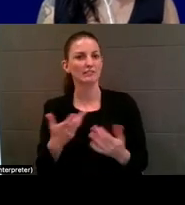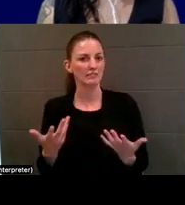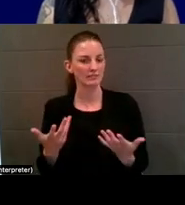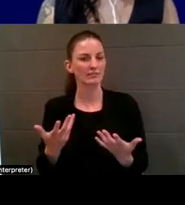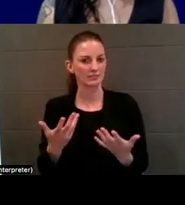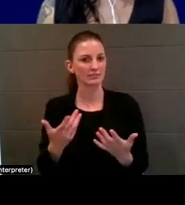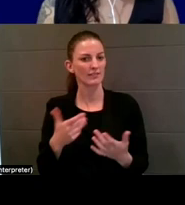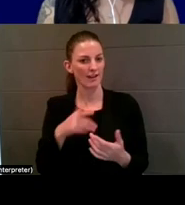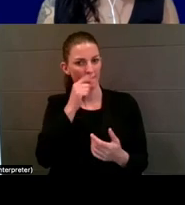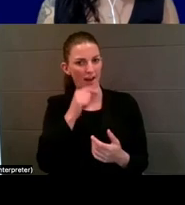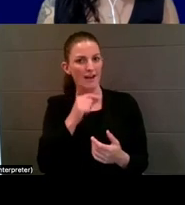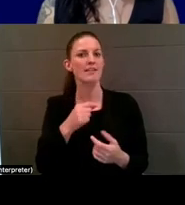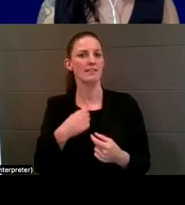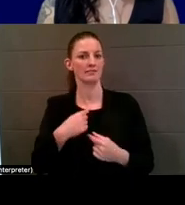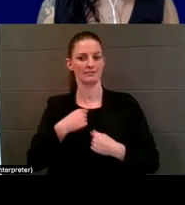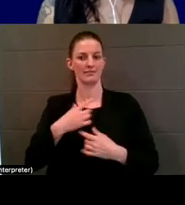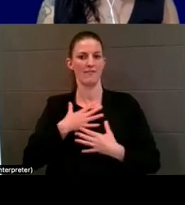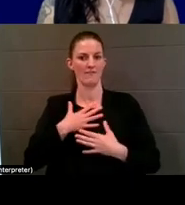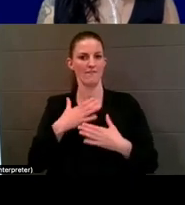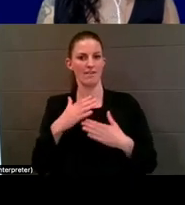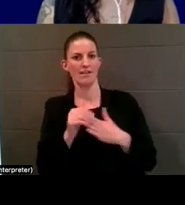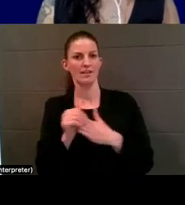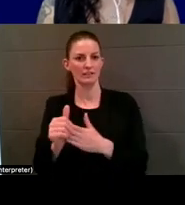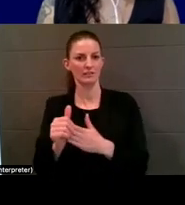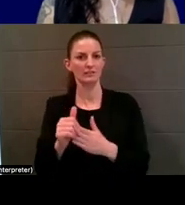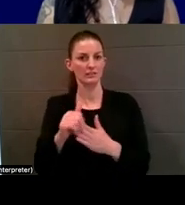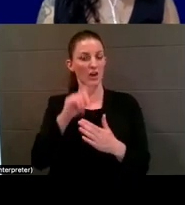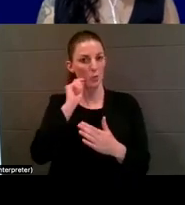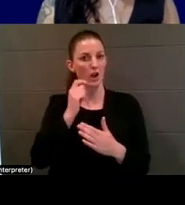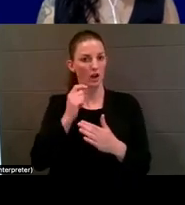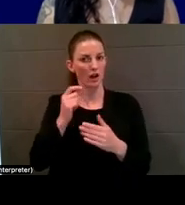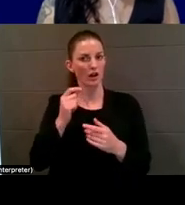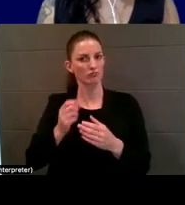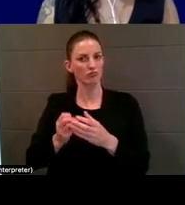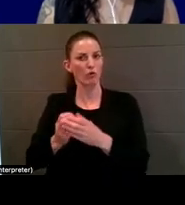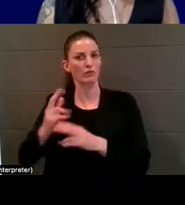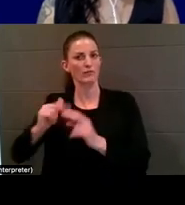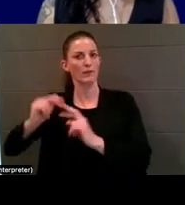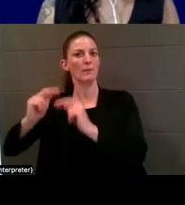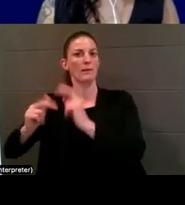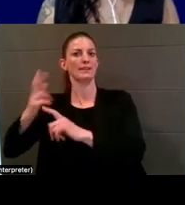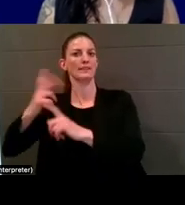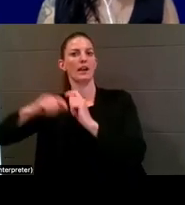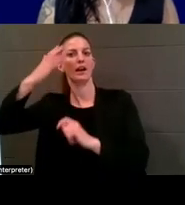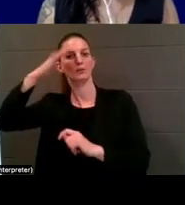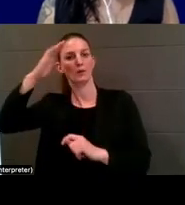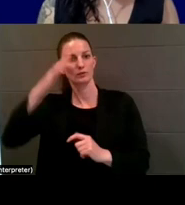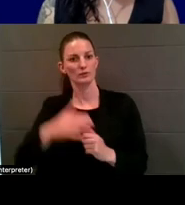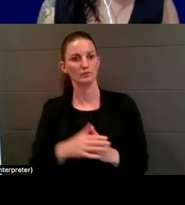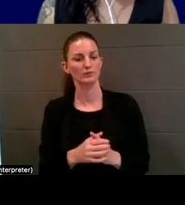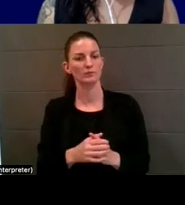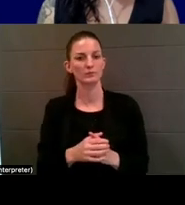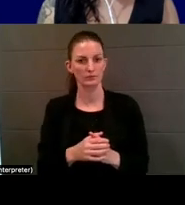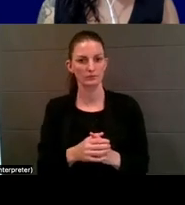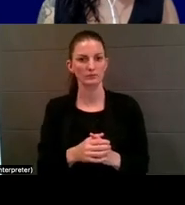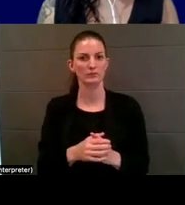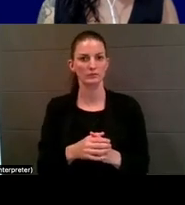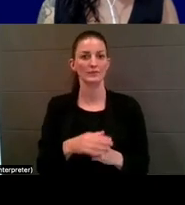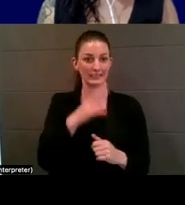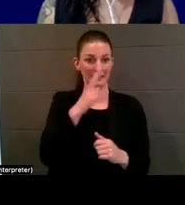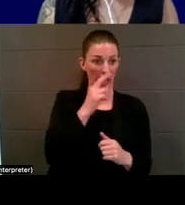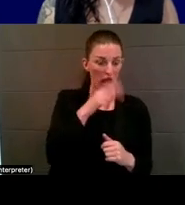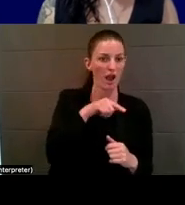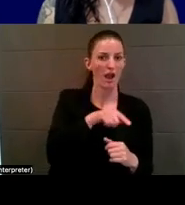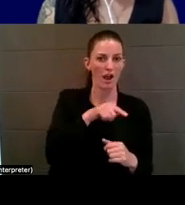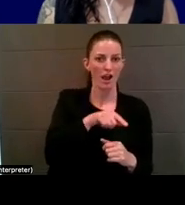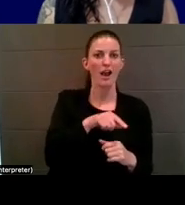patterns will persist into adulthood. All these experiences contribute to this learning and establishment of lifelong patterns, which impacts